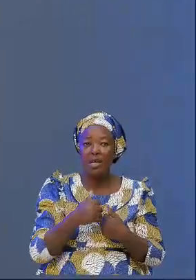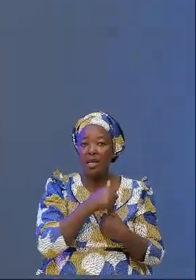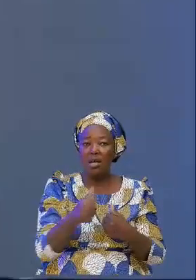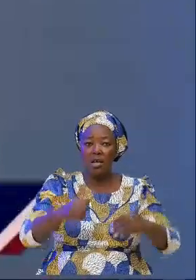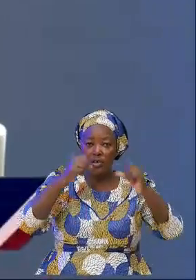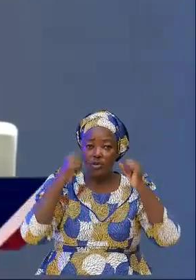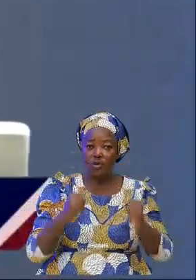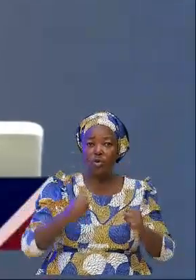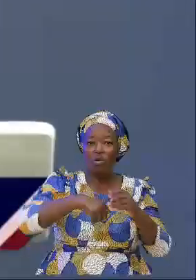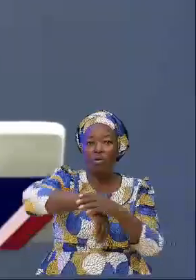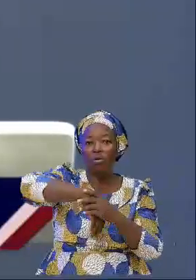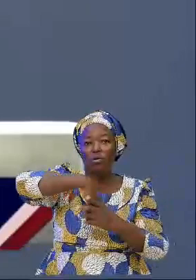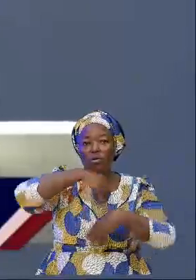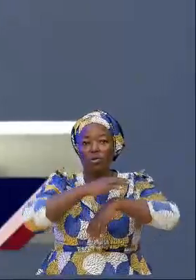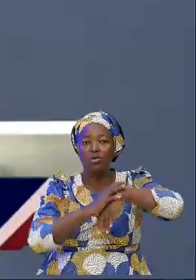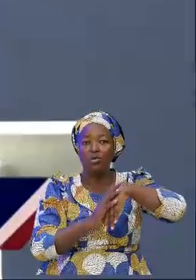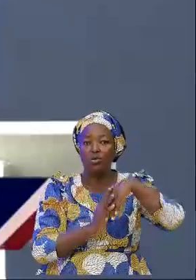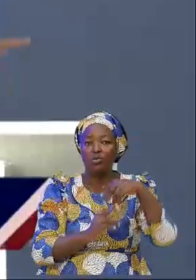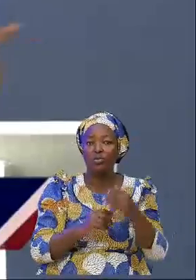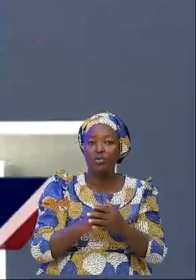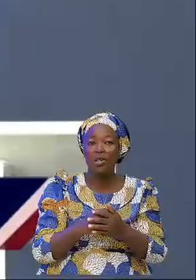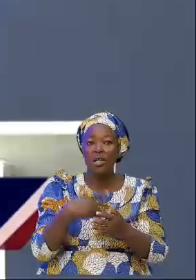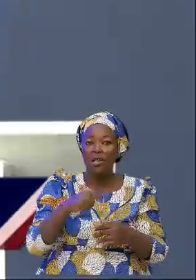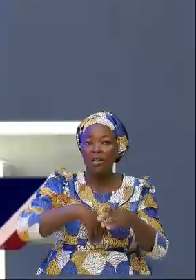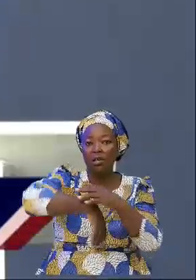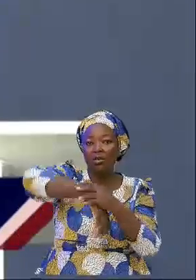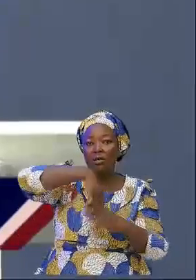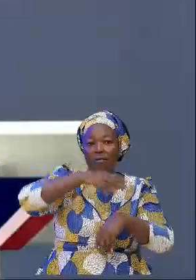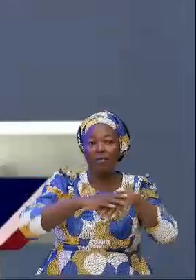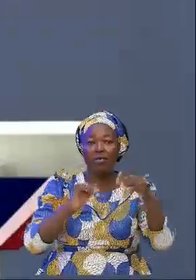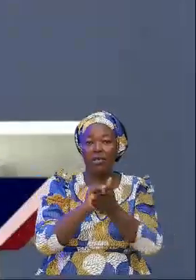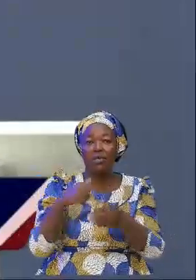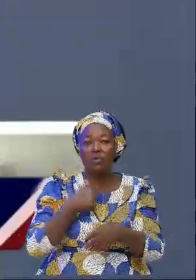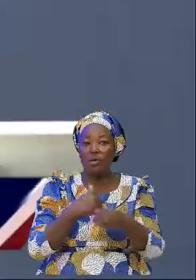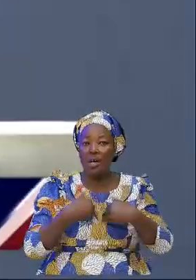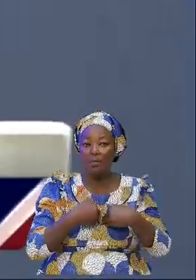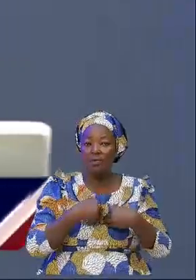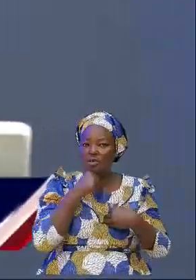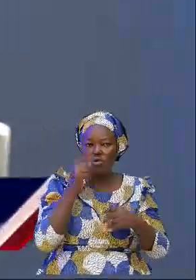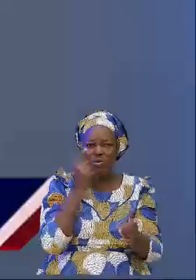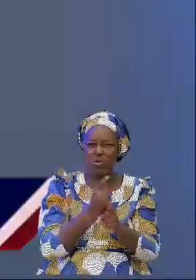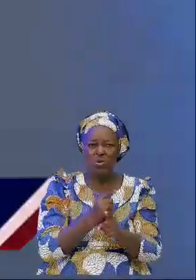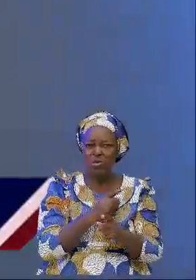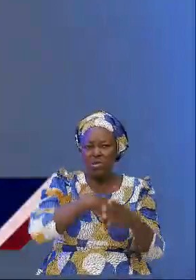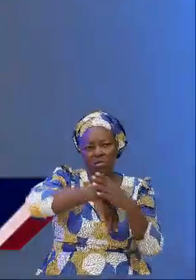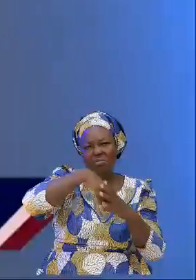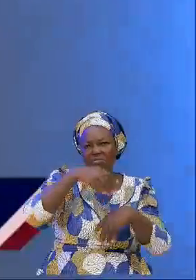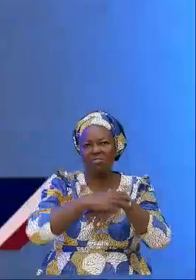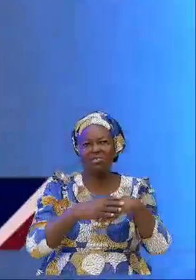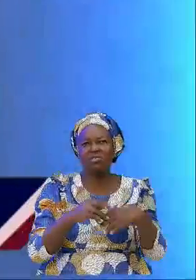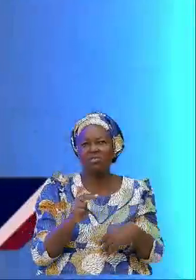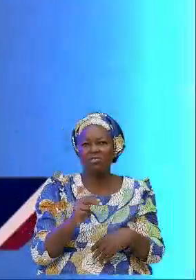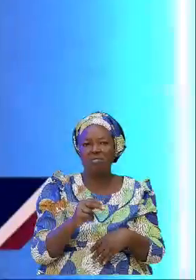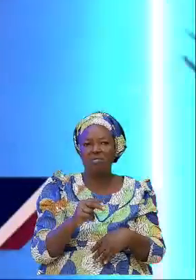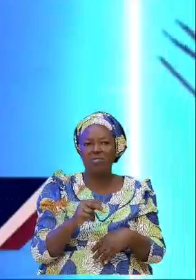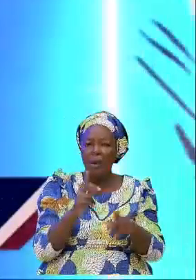we might have a strong consolation. The consolation we have is not